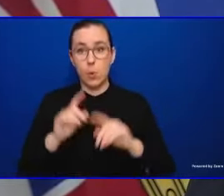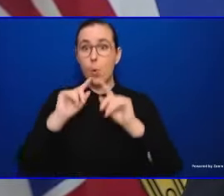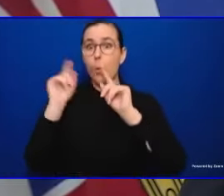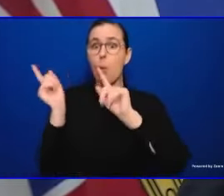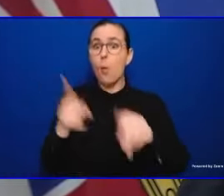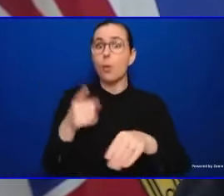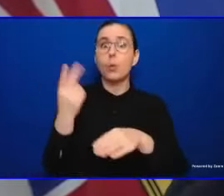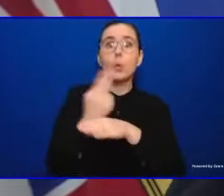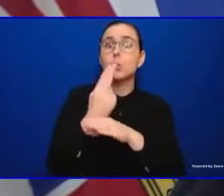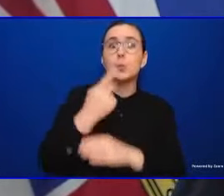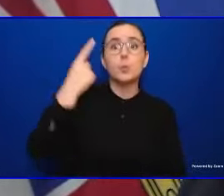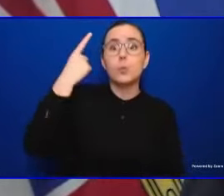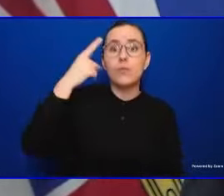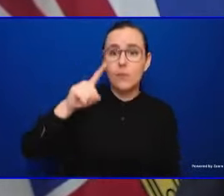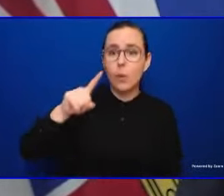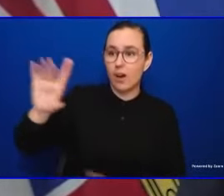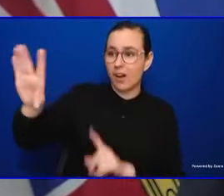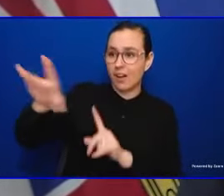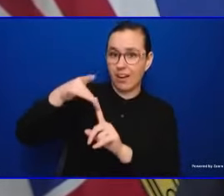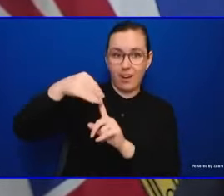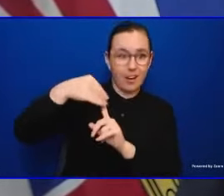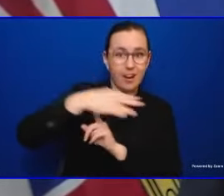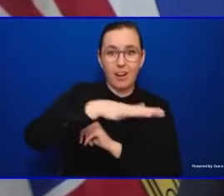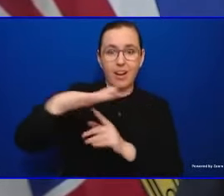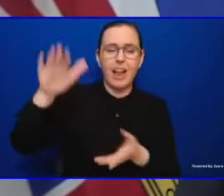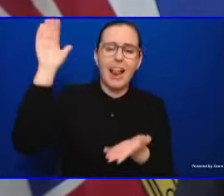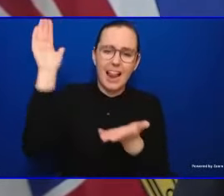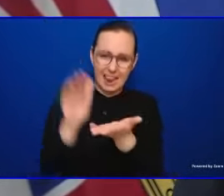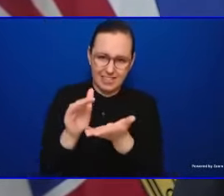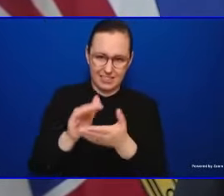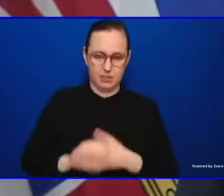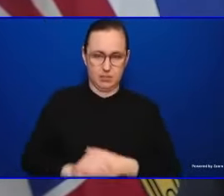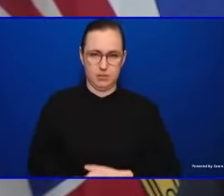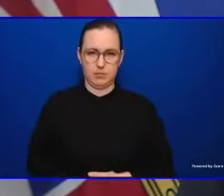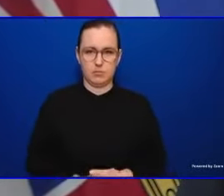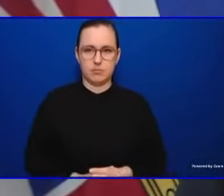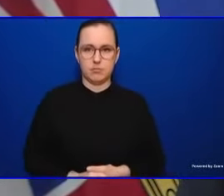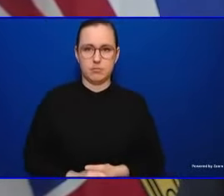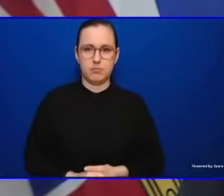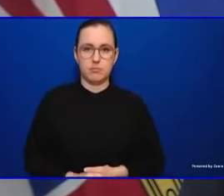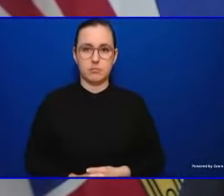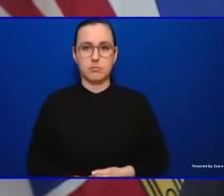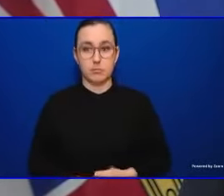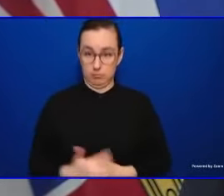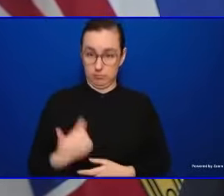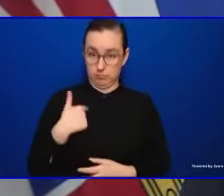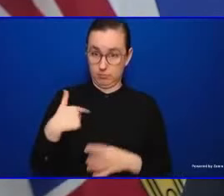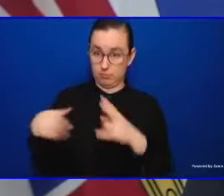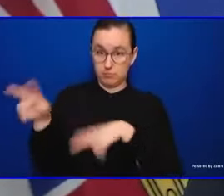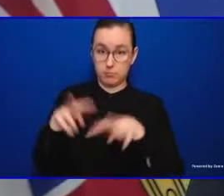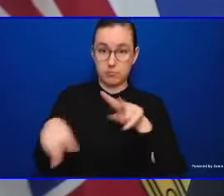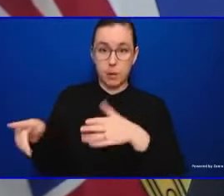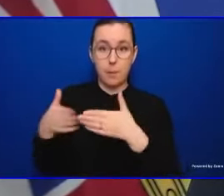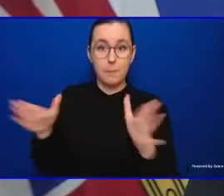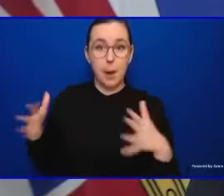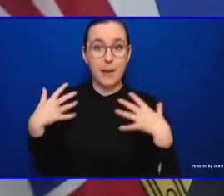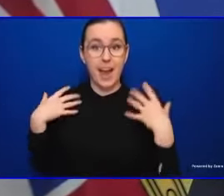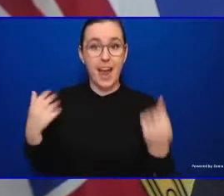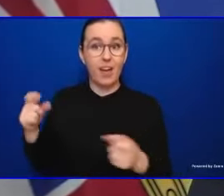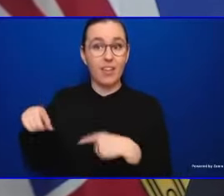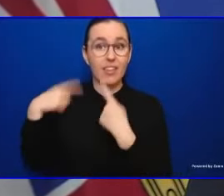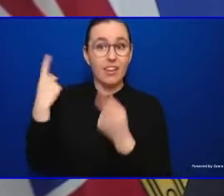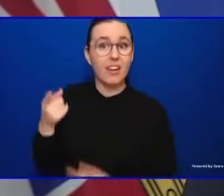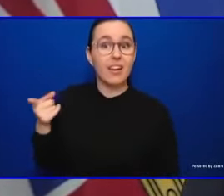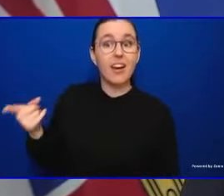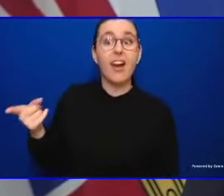that. What I know from my observations and our engagement with public health is that every time that step is taken, every